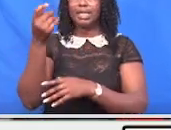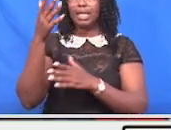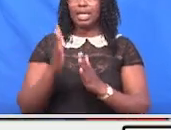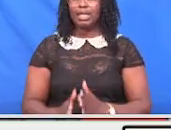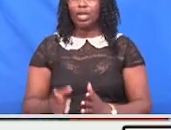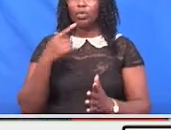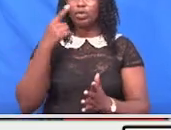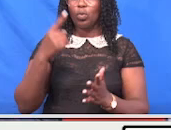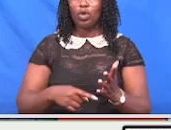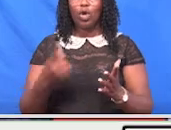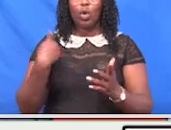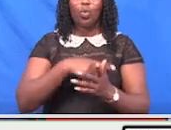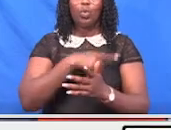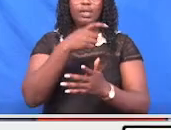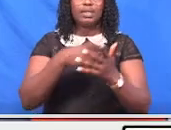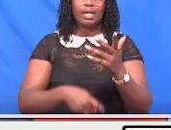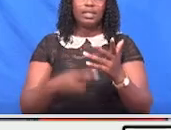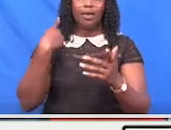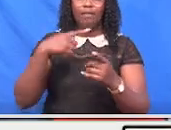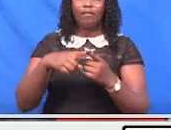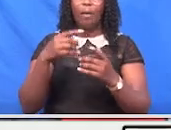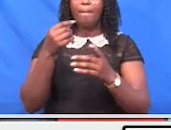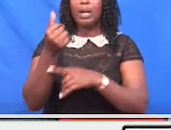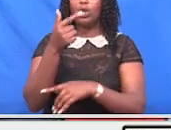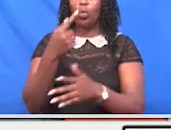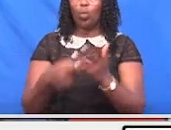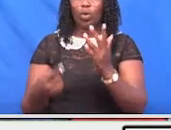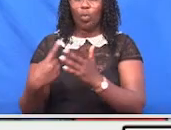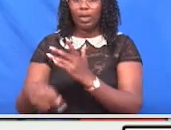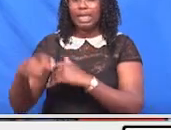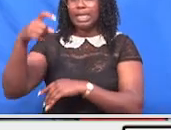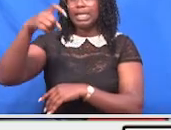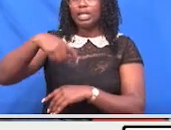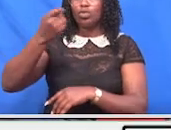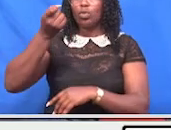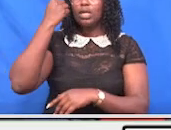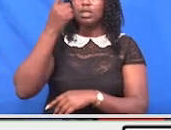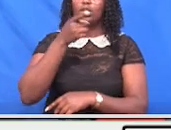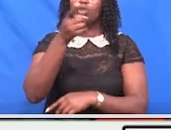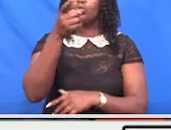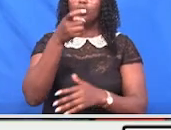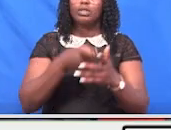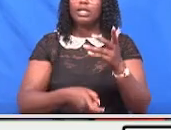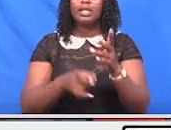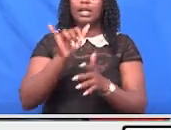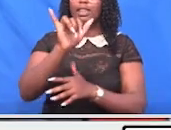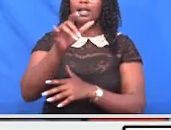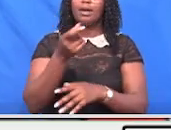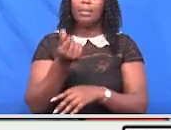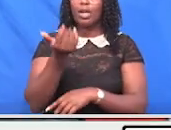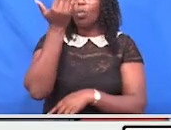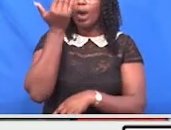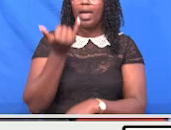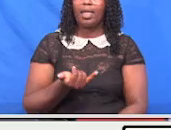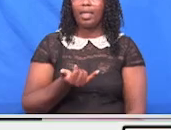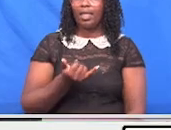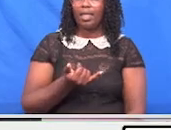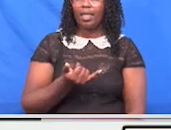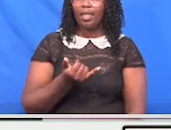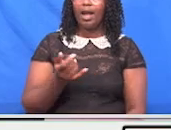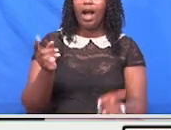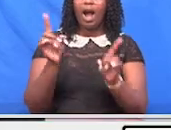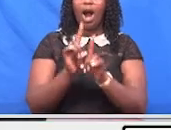we charge this particular amount of money, they want to understand, first of all, why are you charging that amount of money?